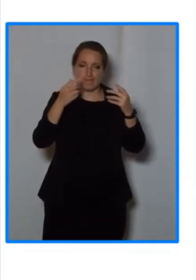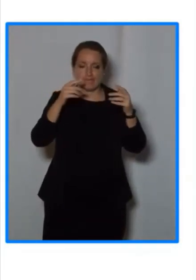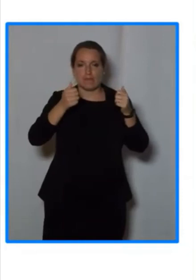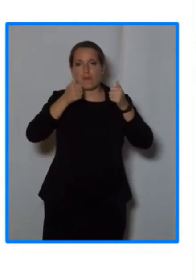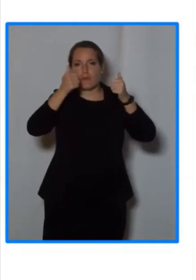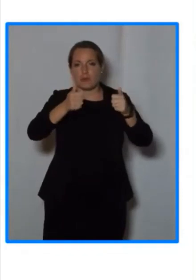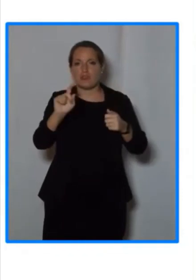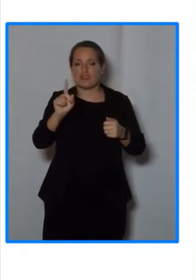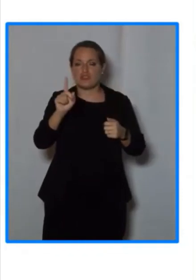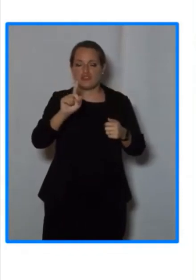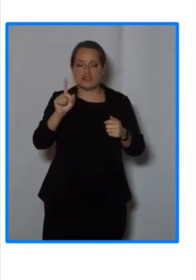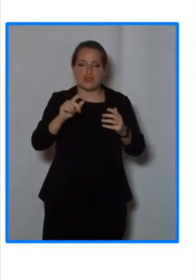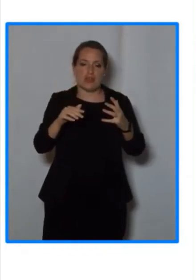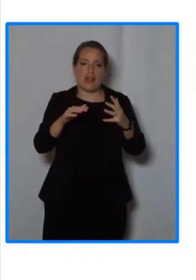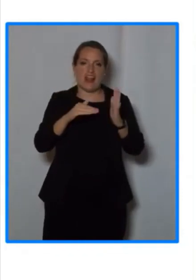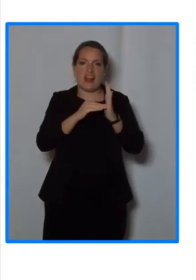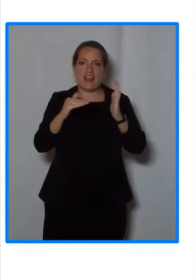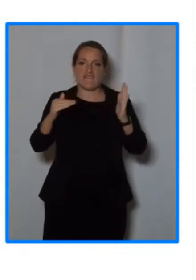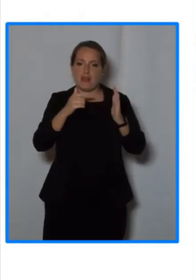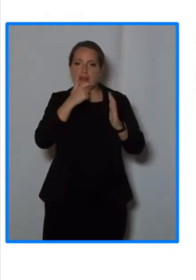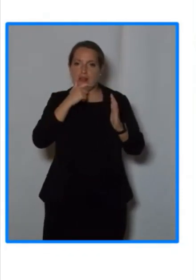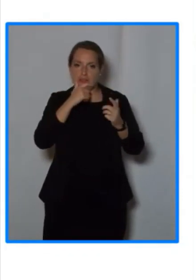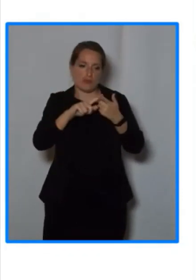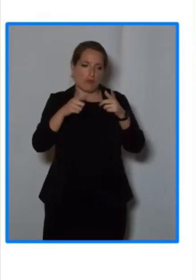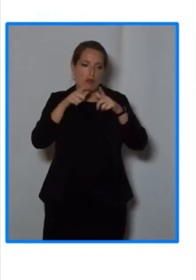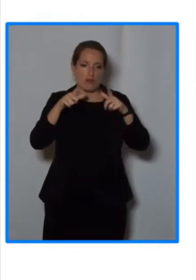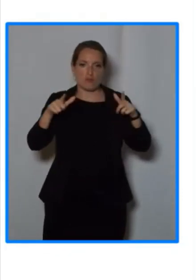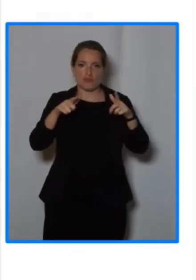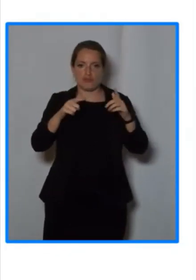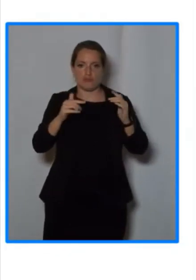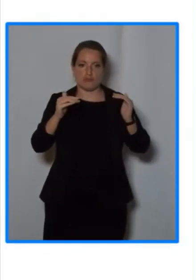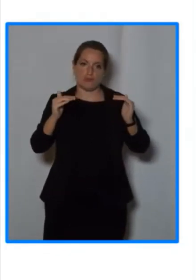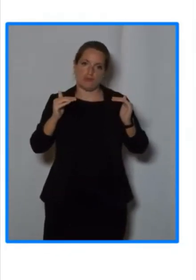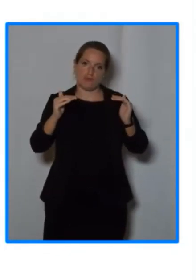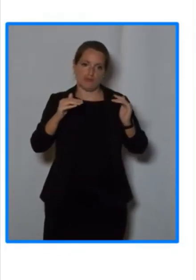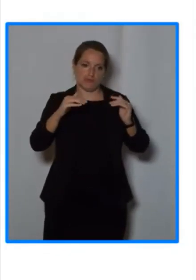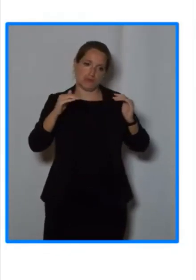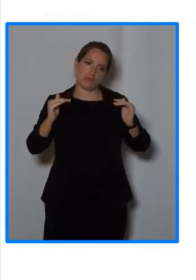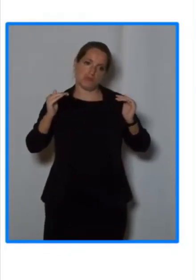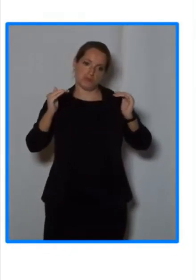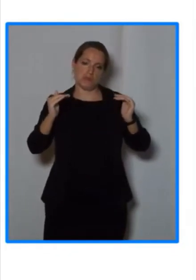jargon, and you're using also inclusive language.